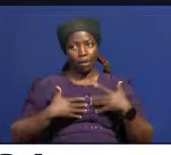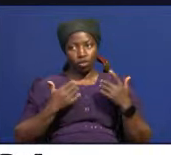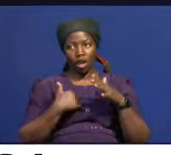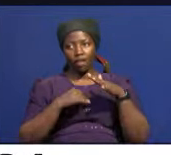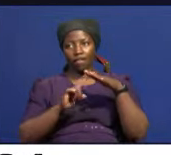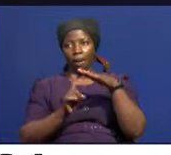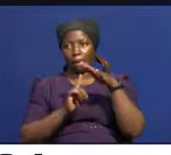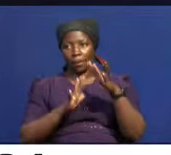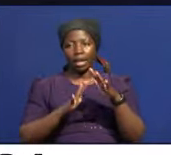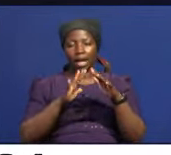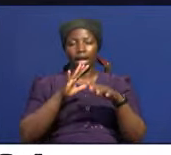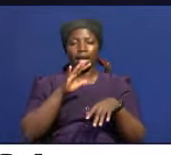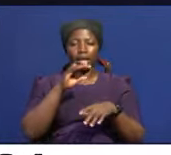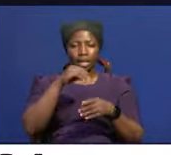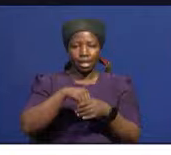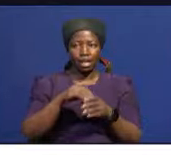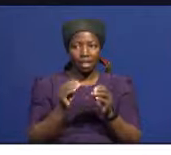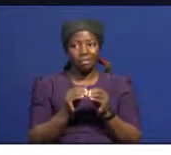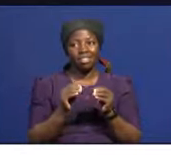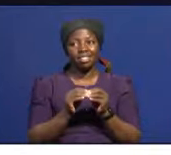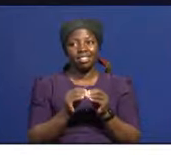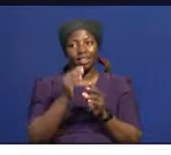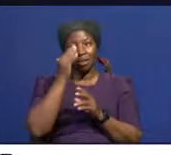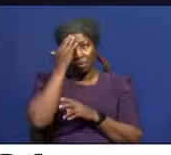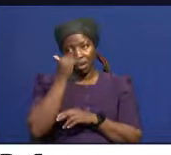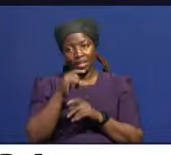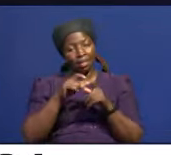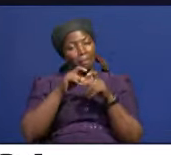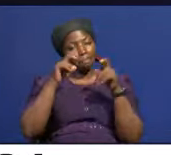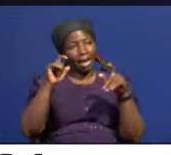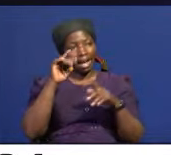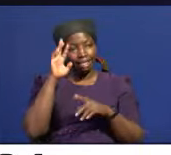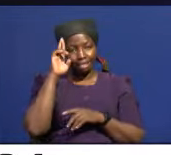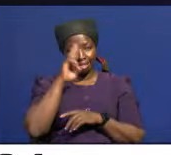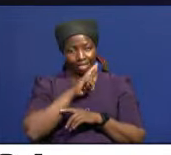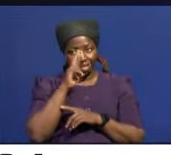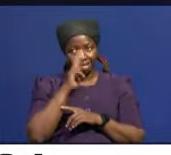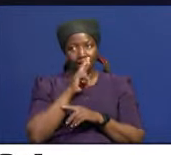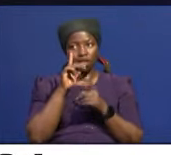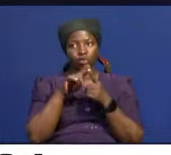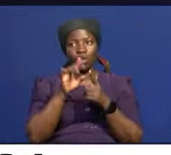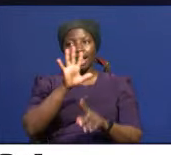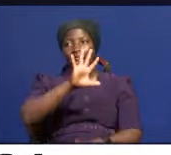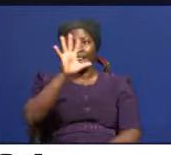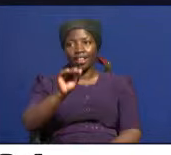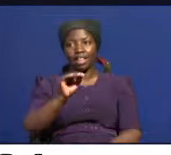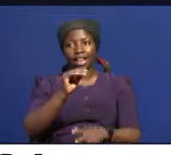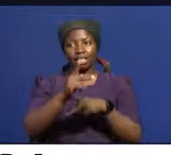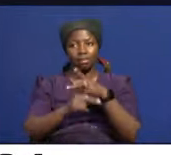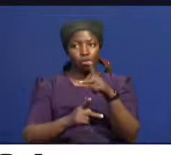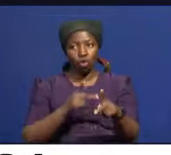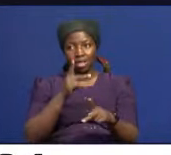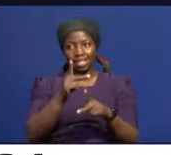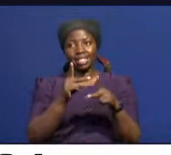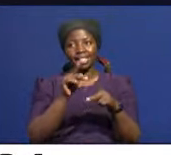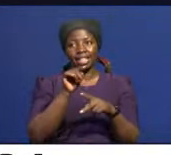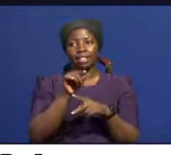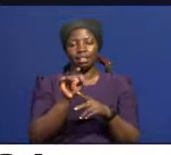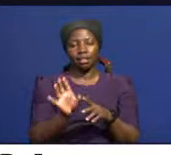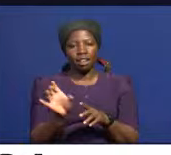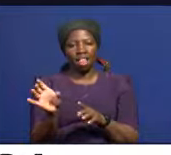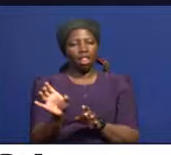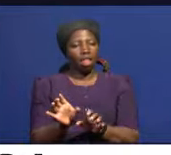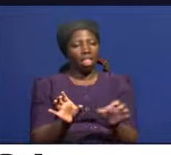meeting, because the biggest threat to Africa's progress is the